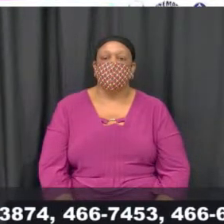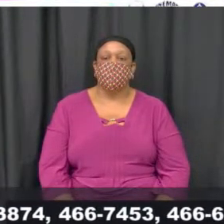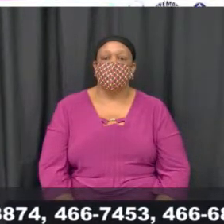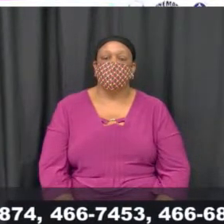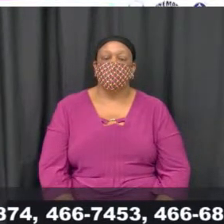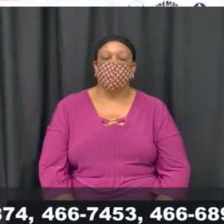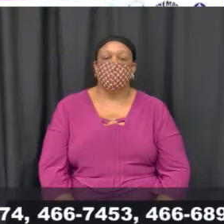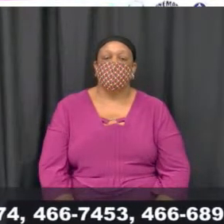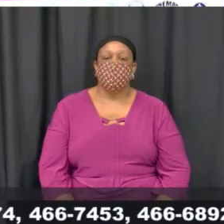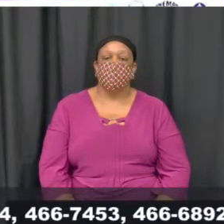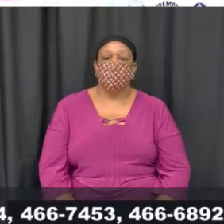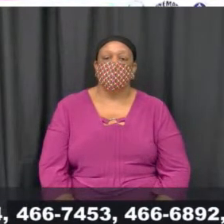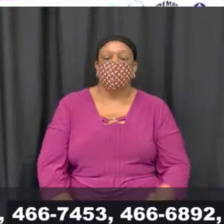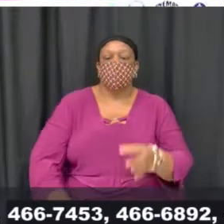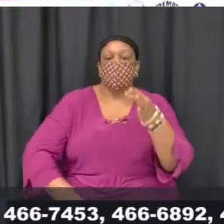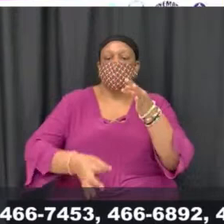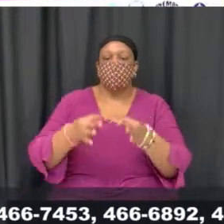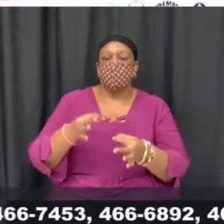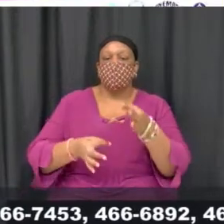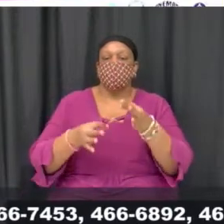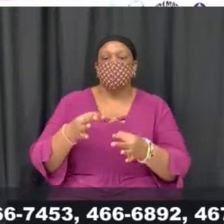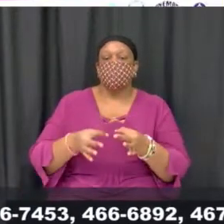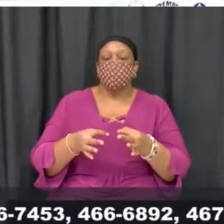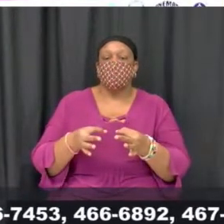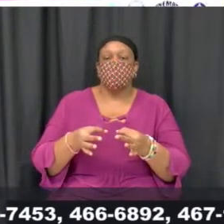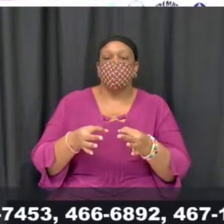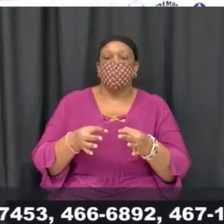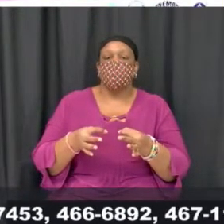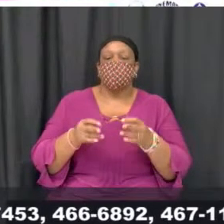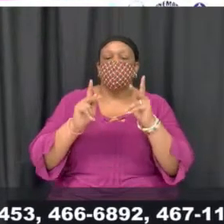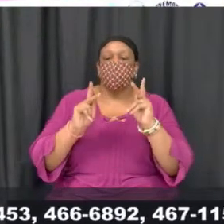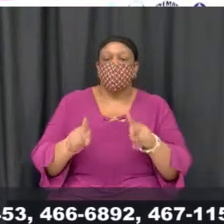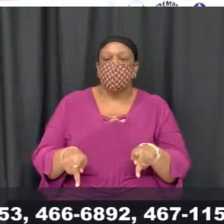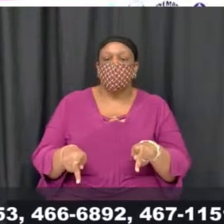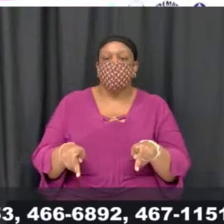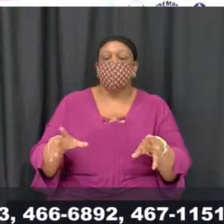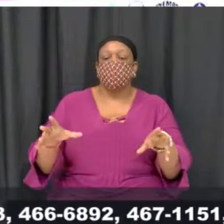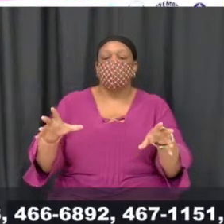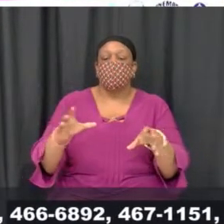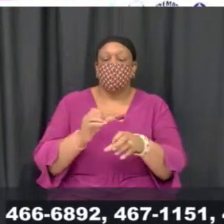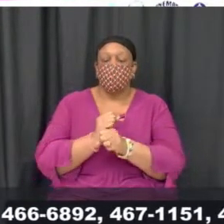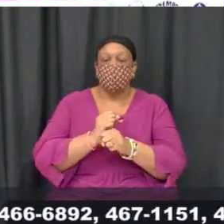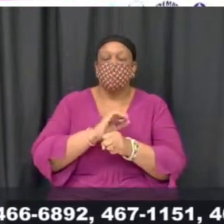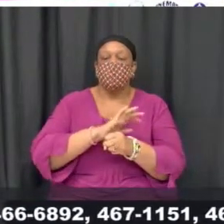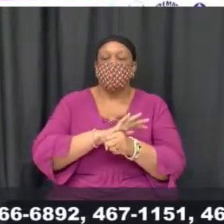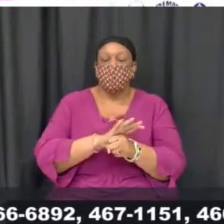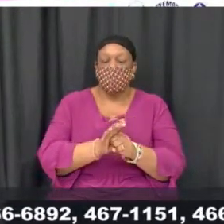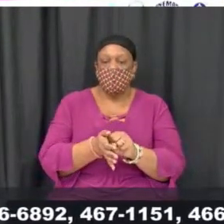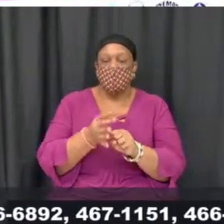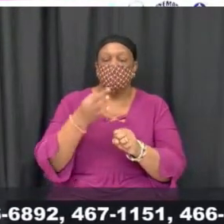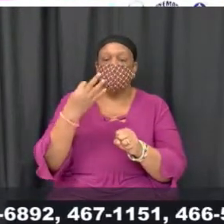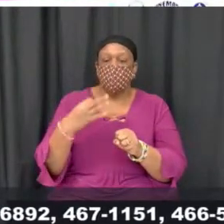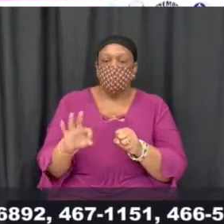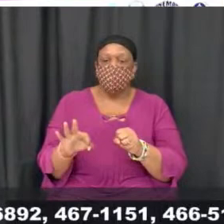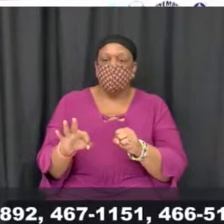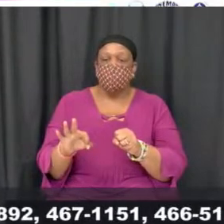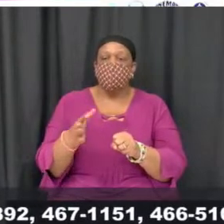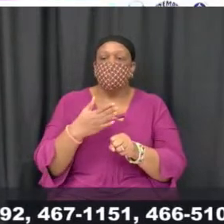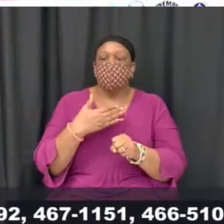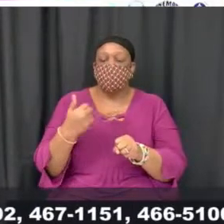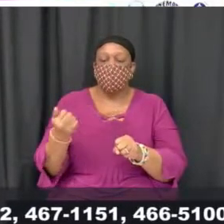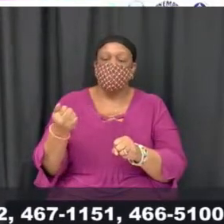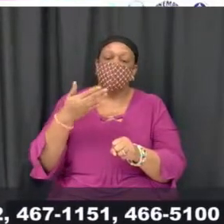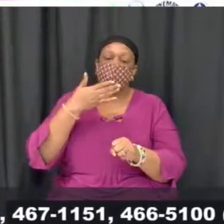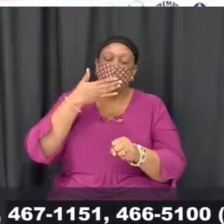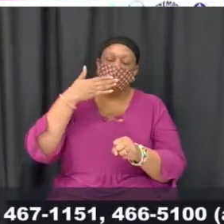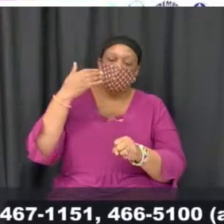question. If you were infected and you recover, which means that your symptoms